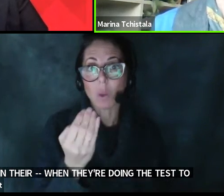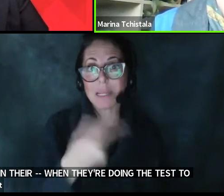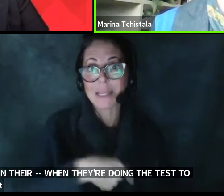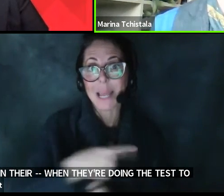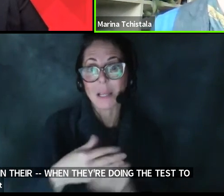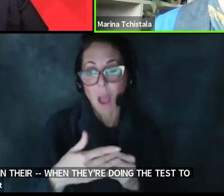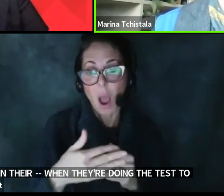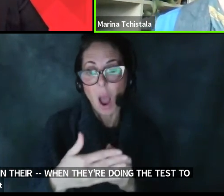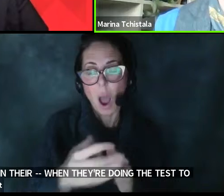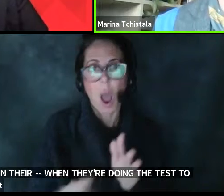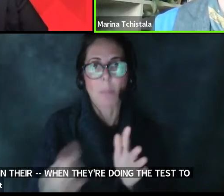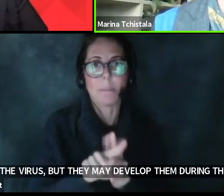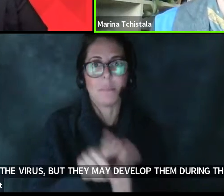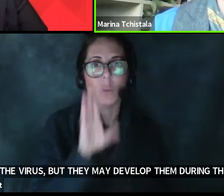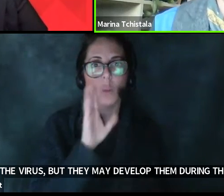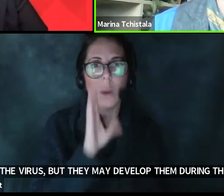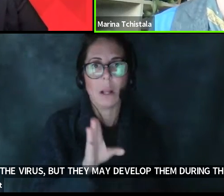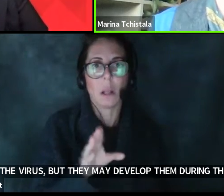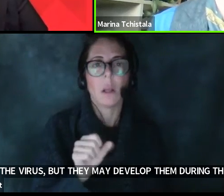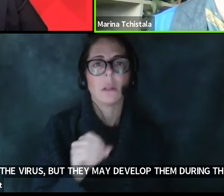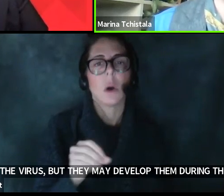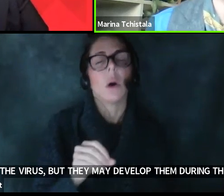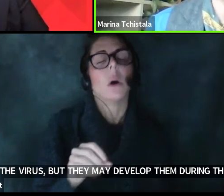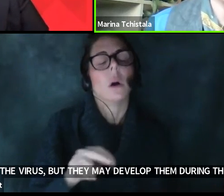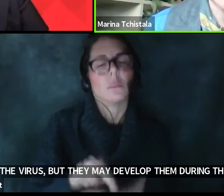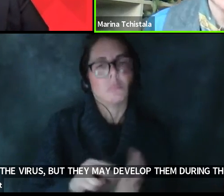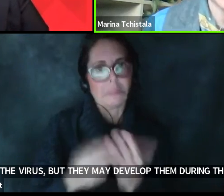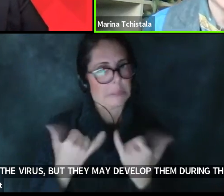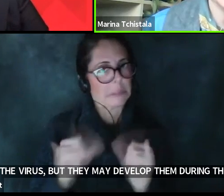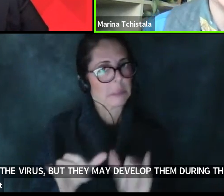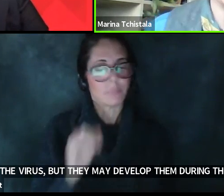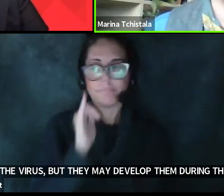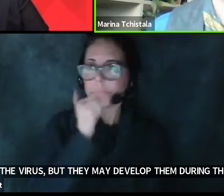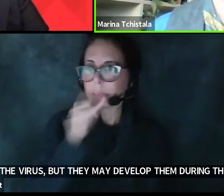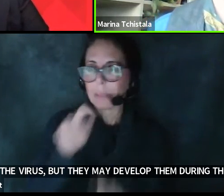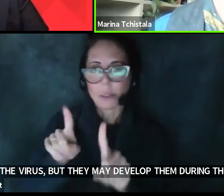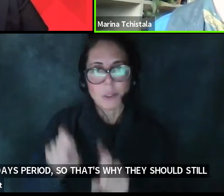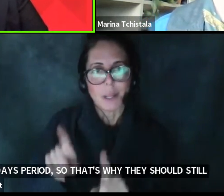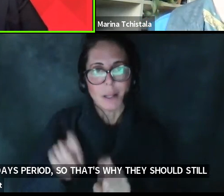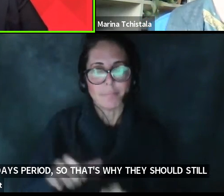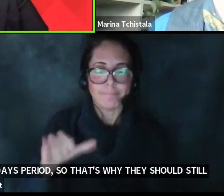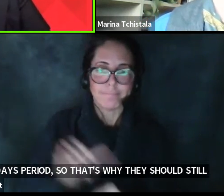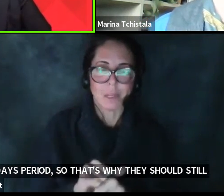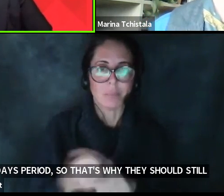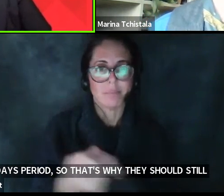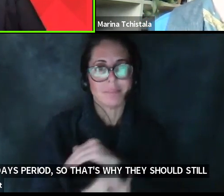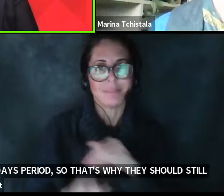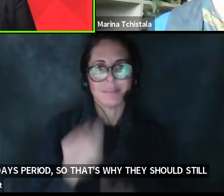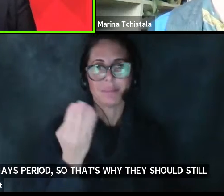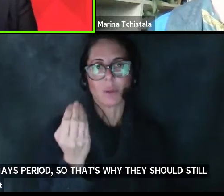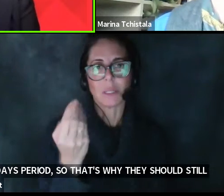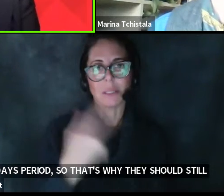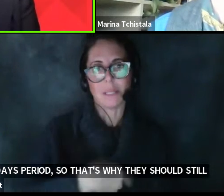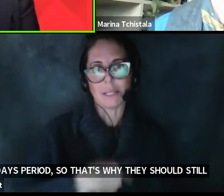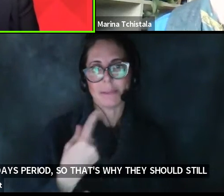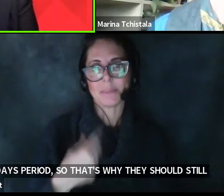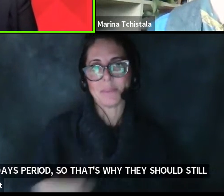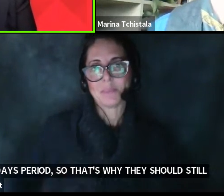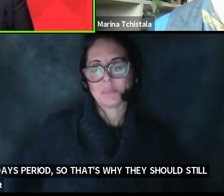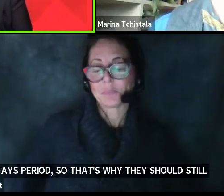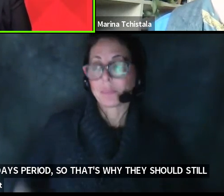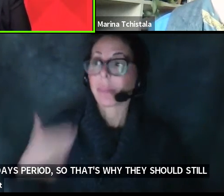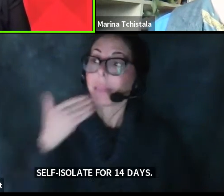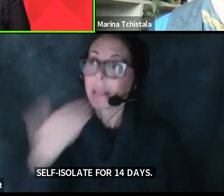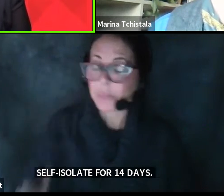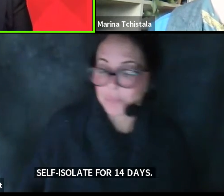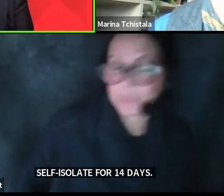why they should still self-isolate for 14 days. Thank you. Marina, earlier you spoke